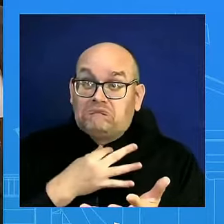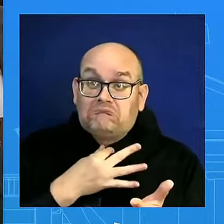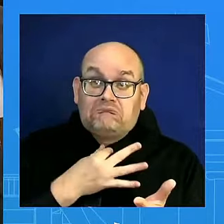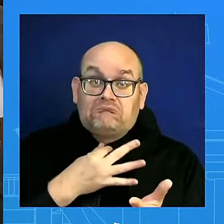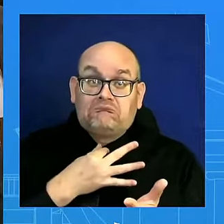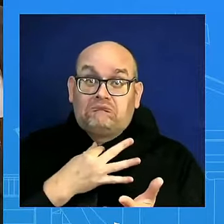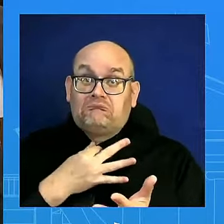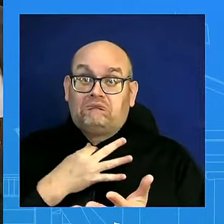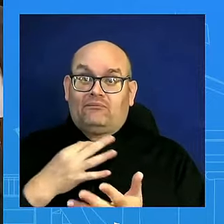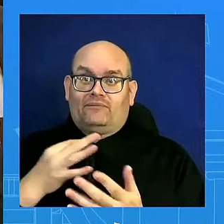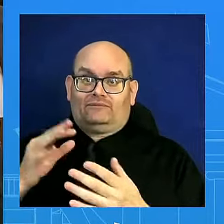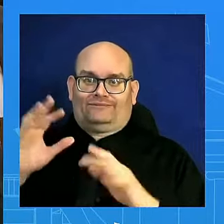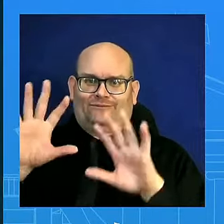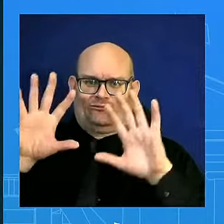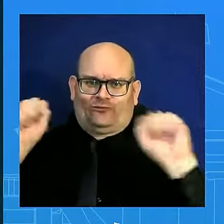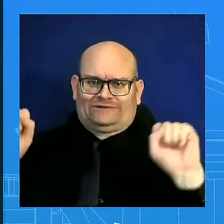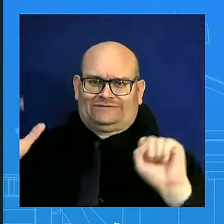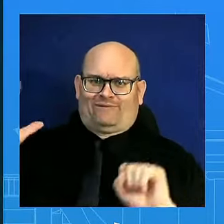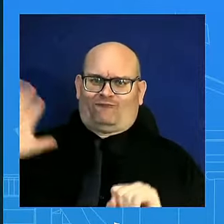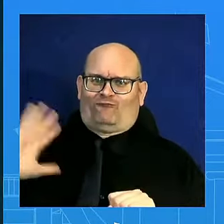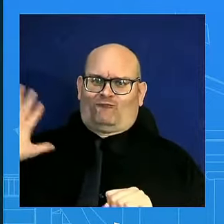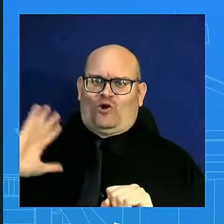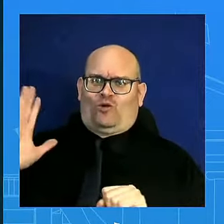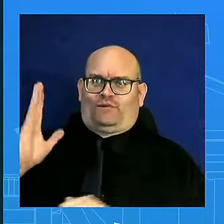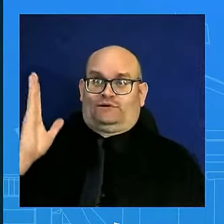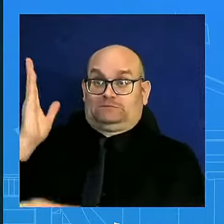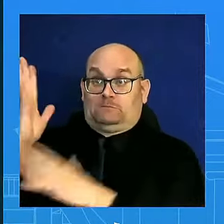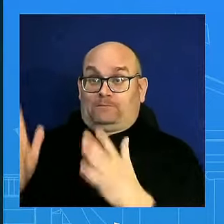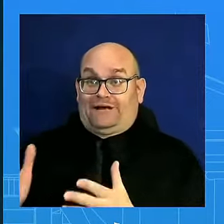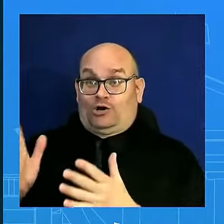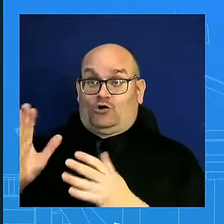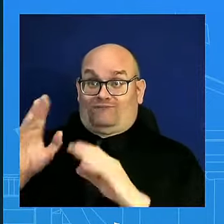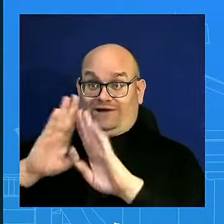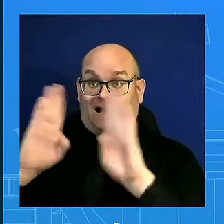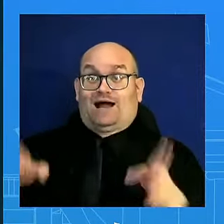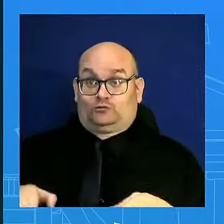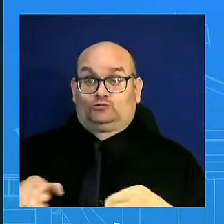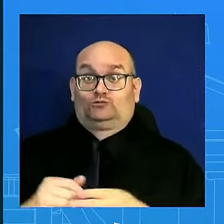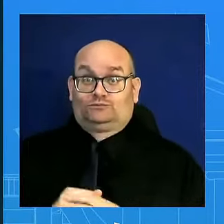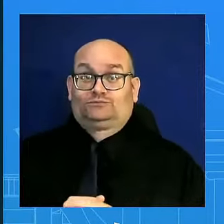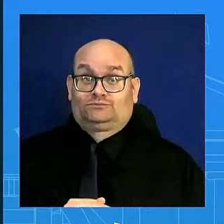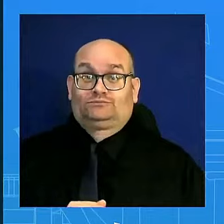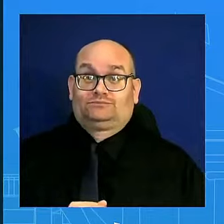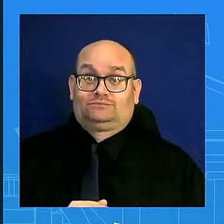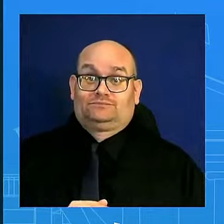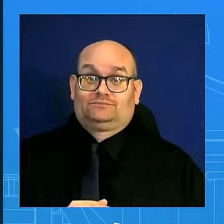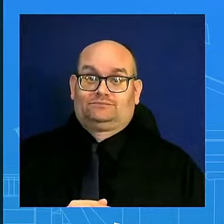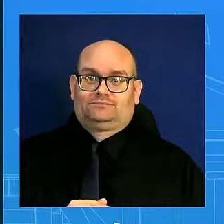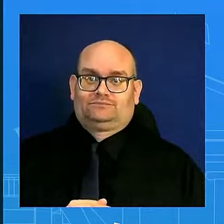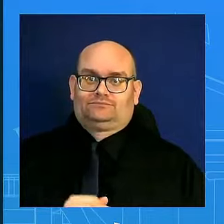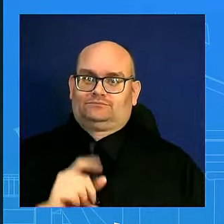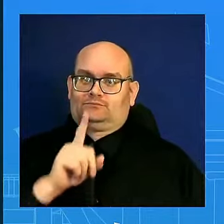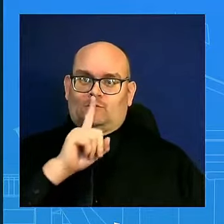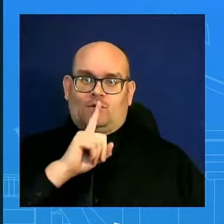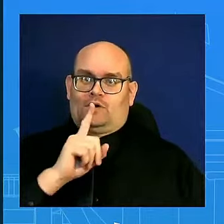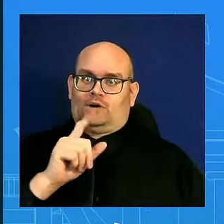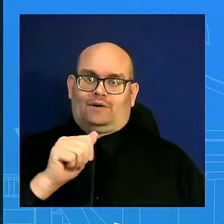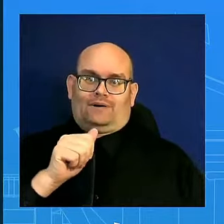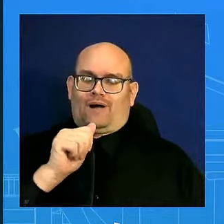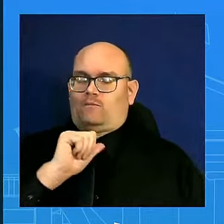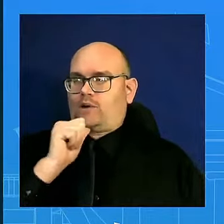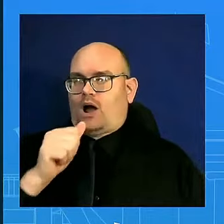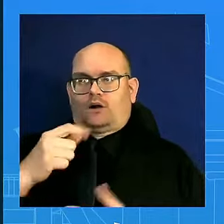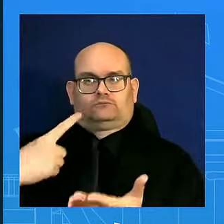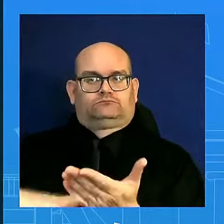and the former speaker? So as far as the last time they spoke, I'm not going to get into private communications here or conversations.